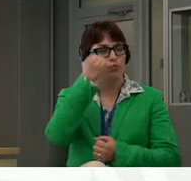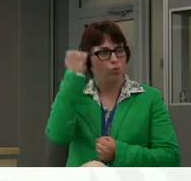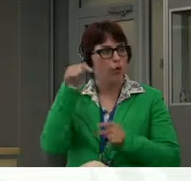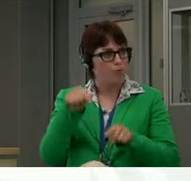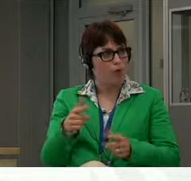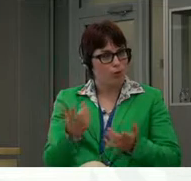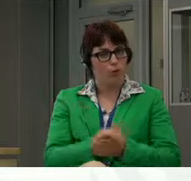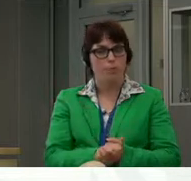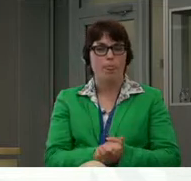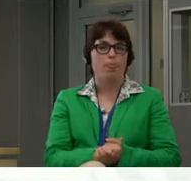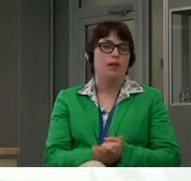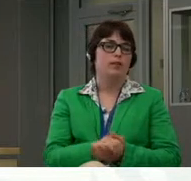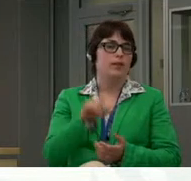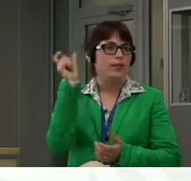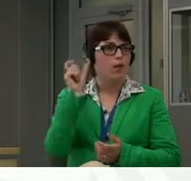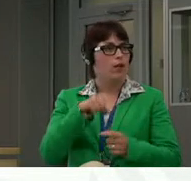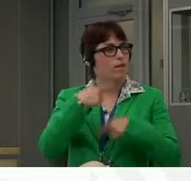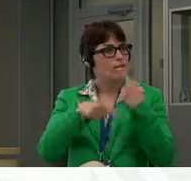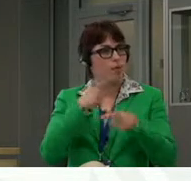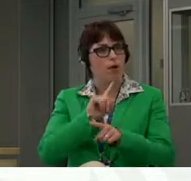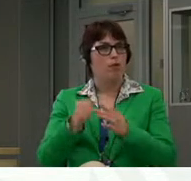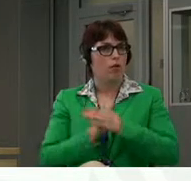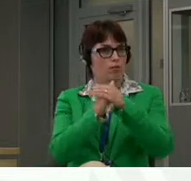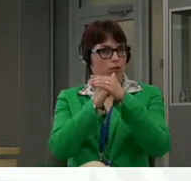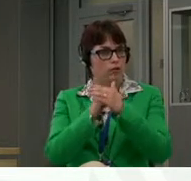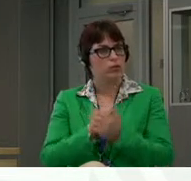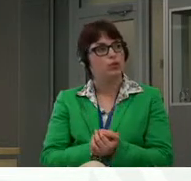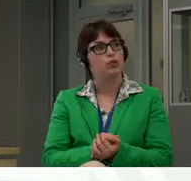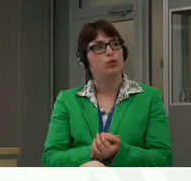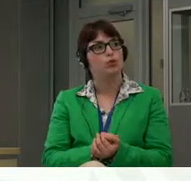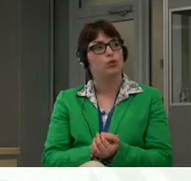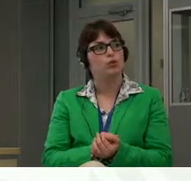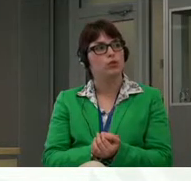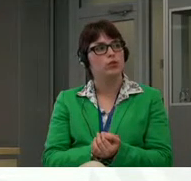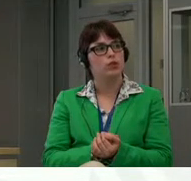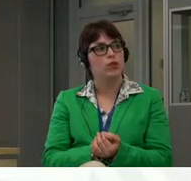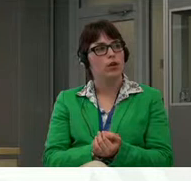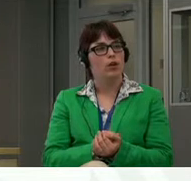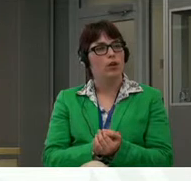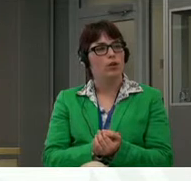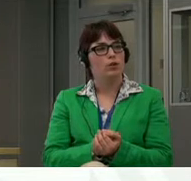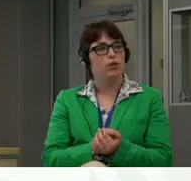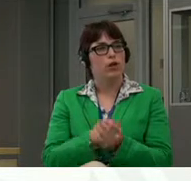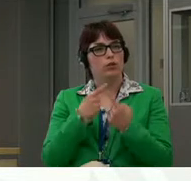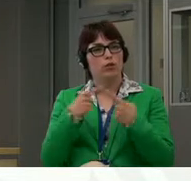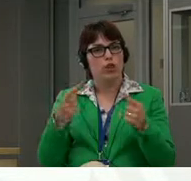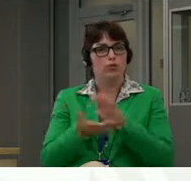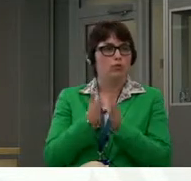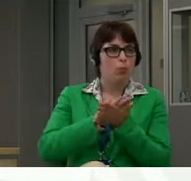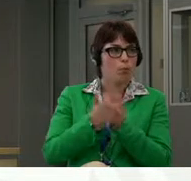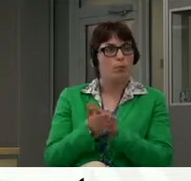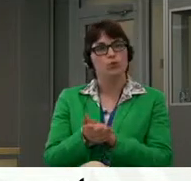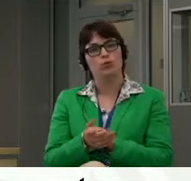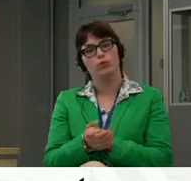supported, always fully supported, the research of possible fair compromises in order to meet the need to limit